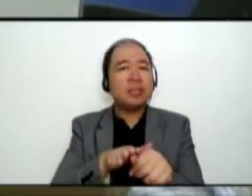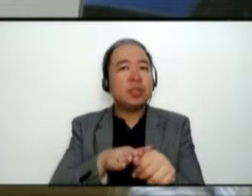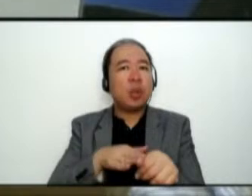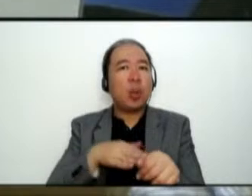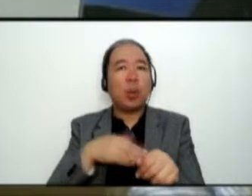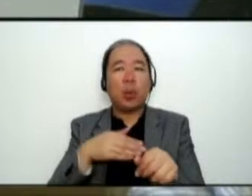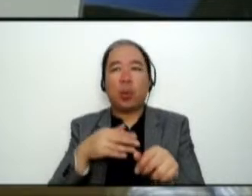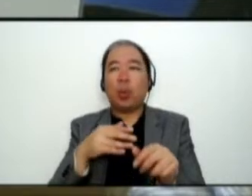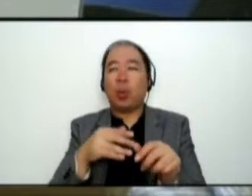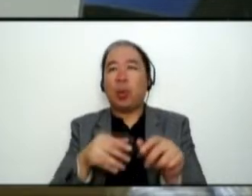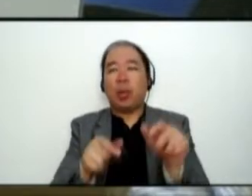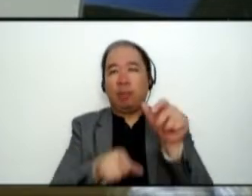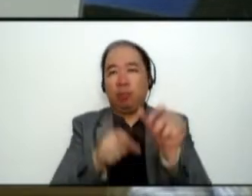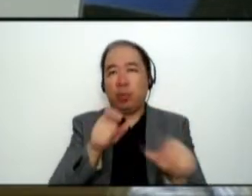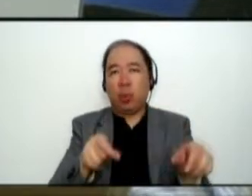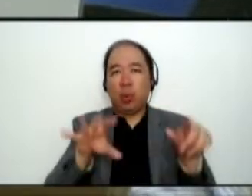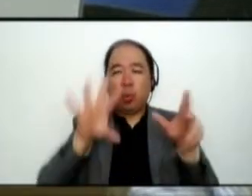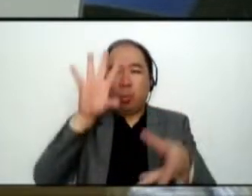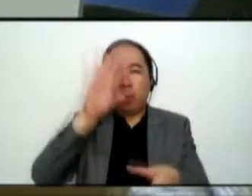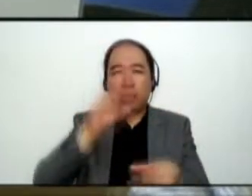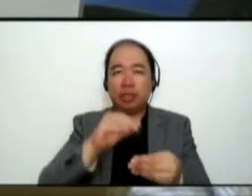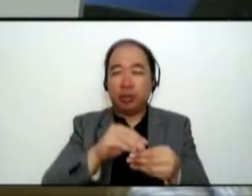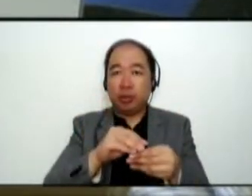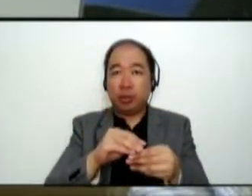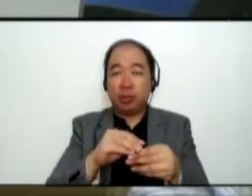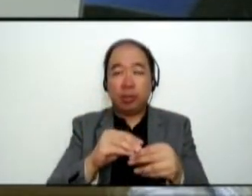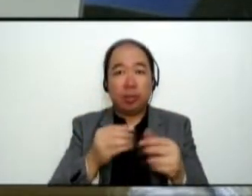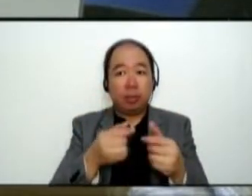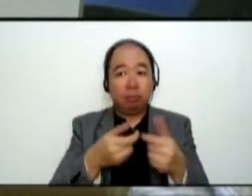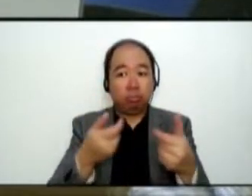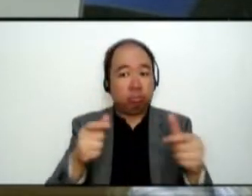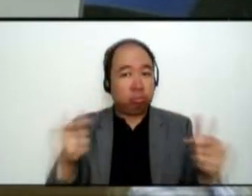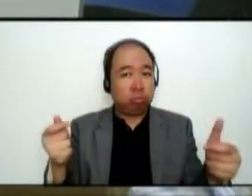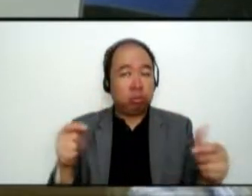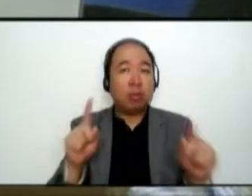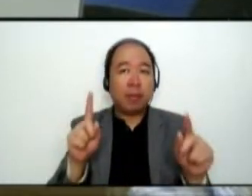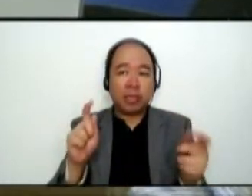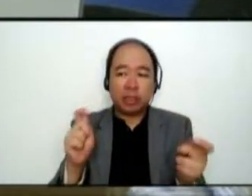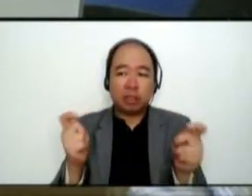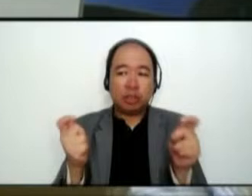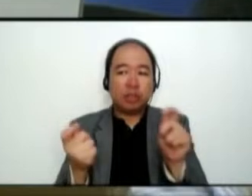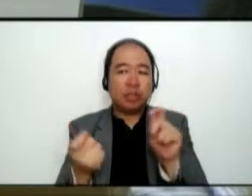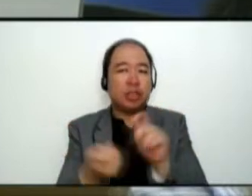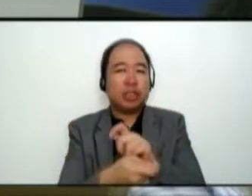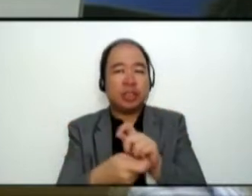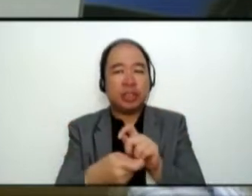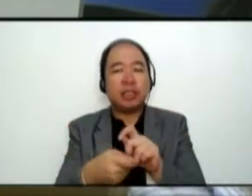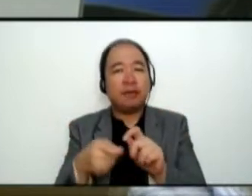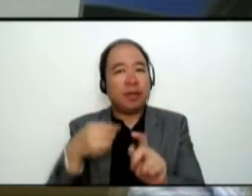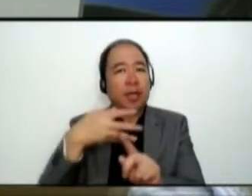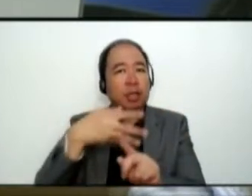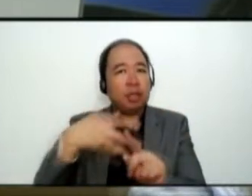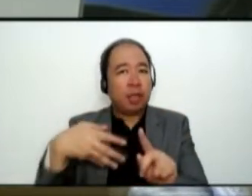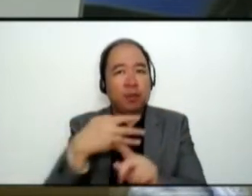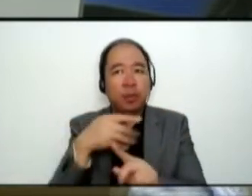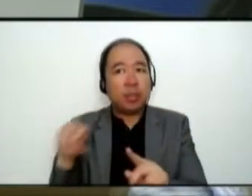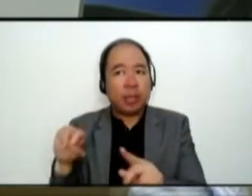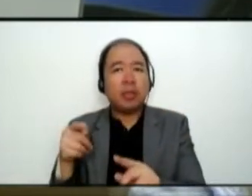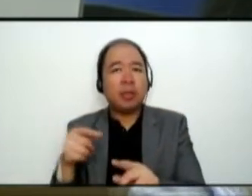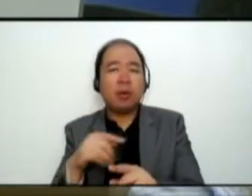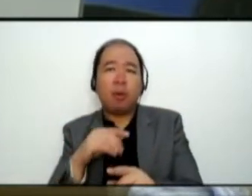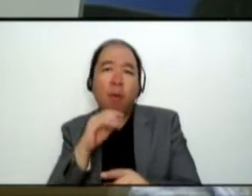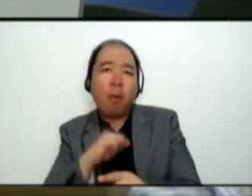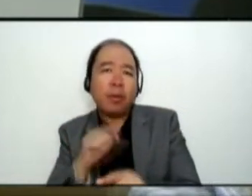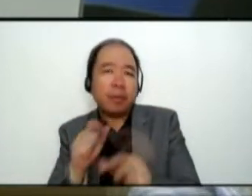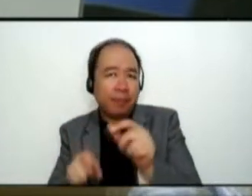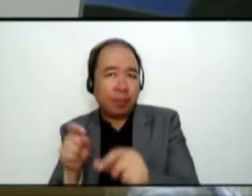growth and the demographic shift characterized by a rising number and share of older persons,